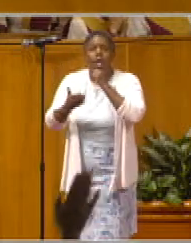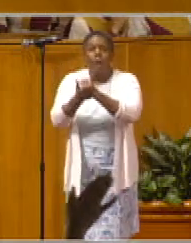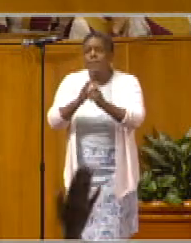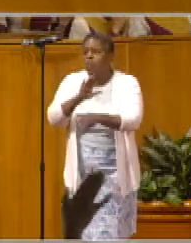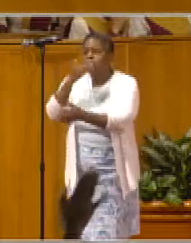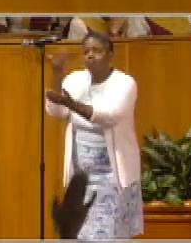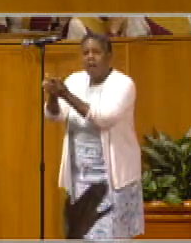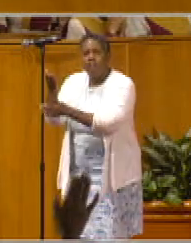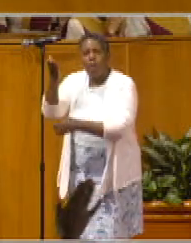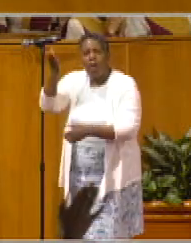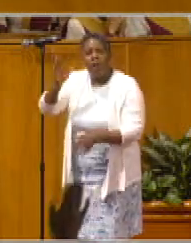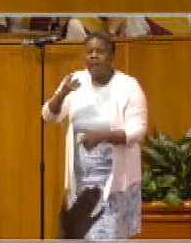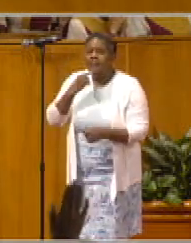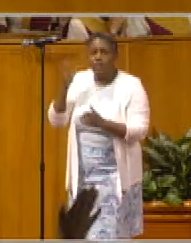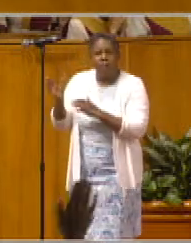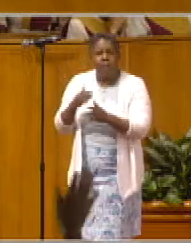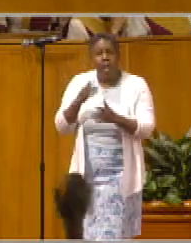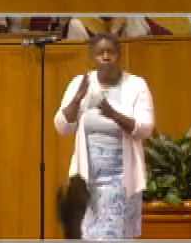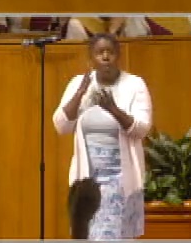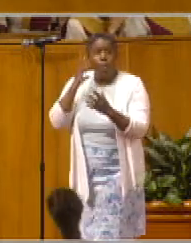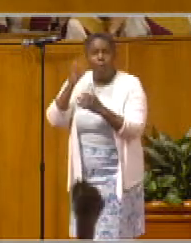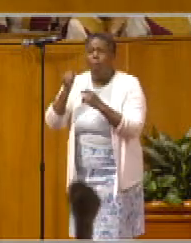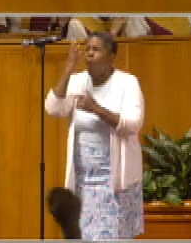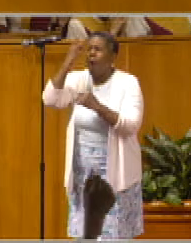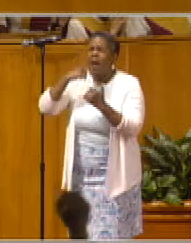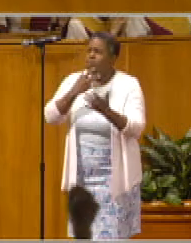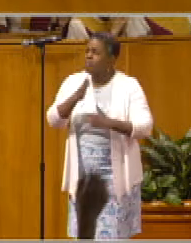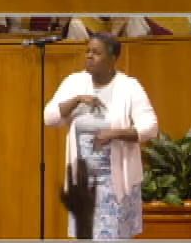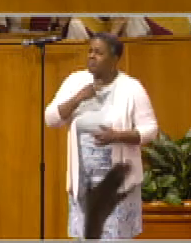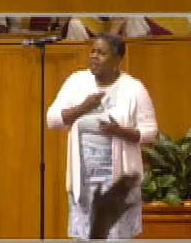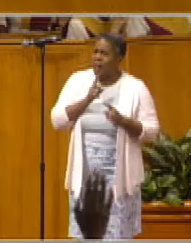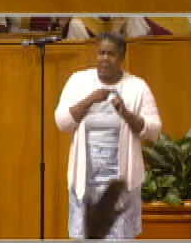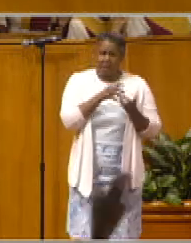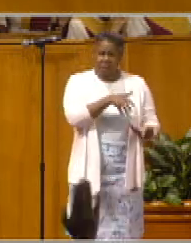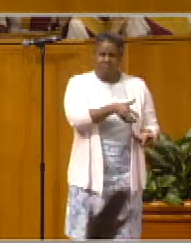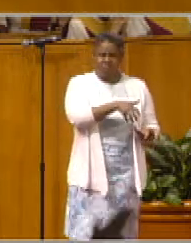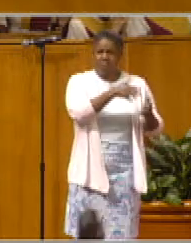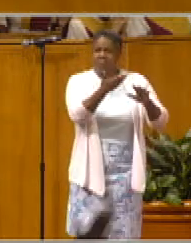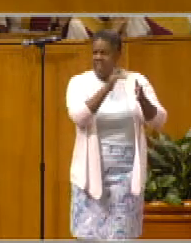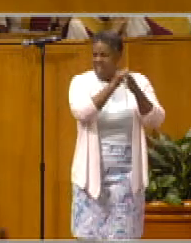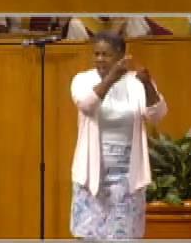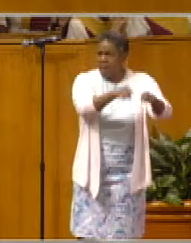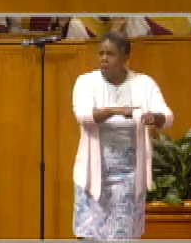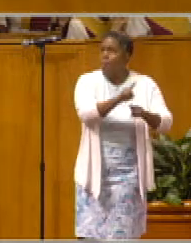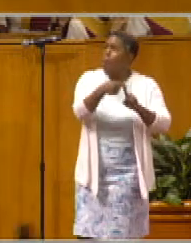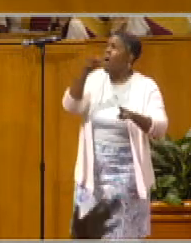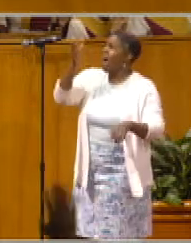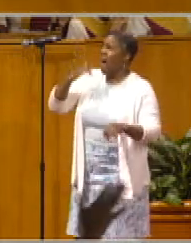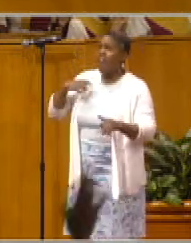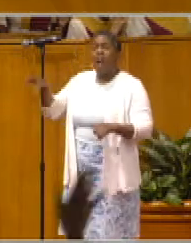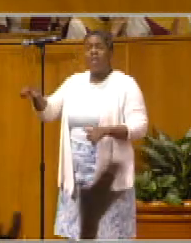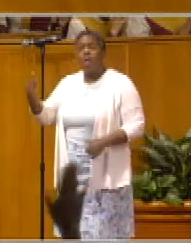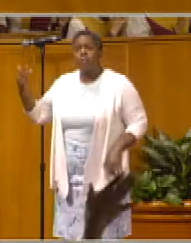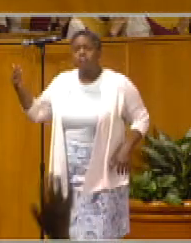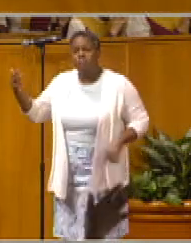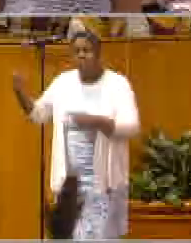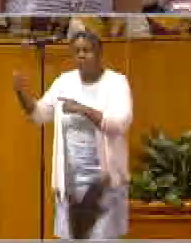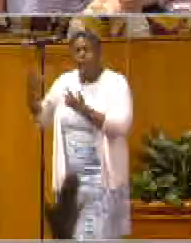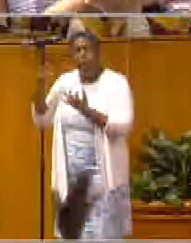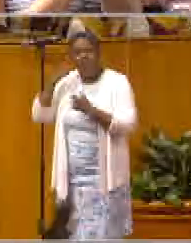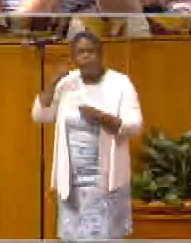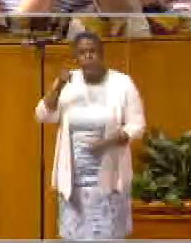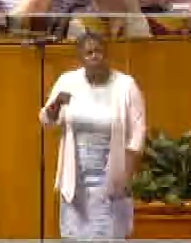God said you were going to go. Why are you upset about the ship that was wrecked when God has another ship waiting on